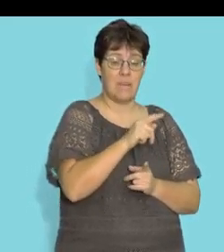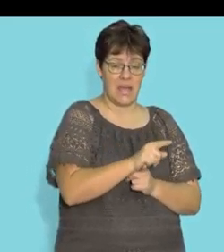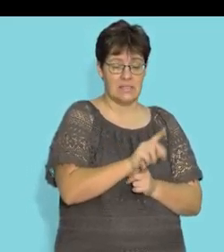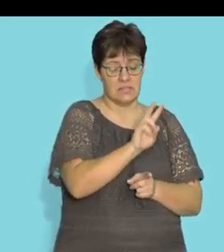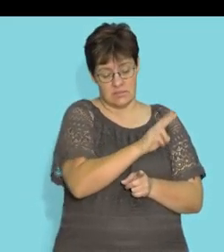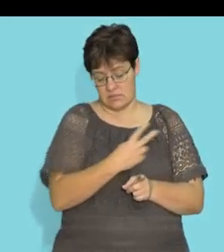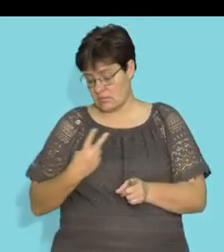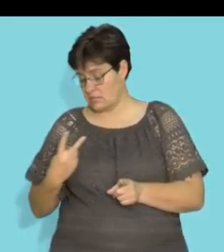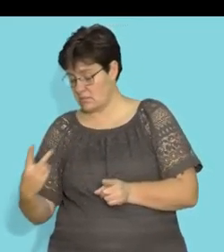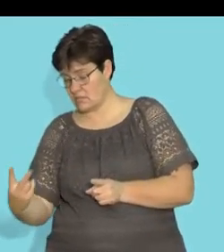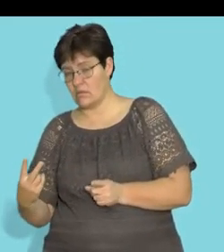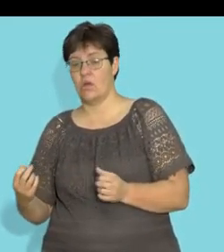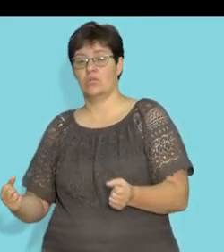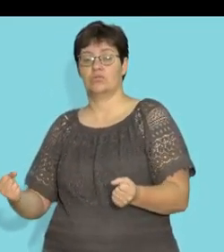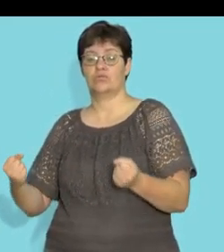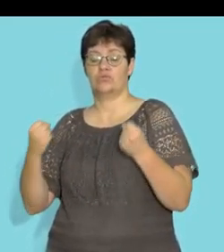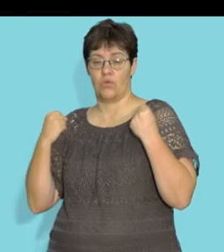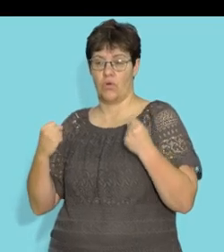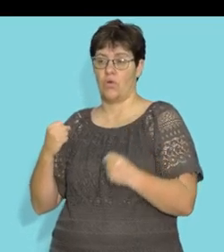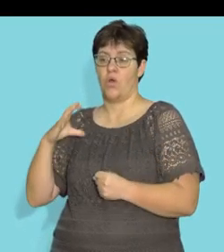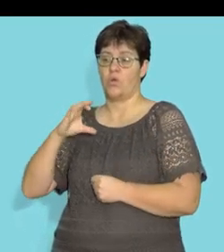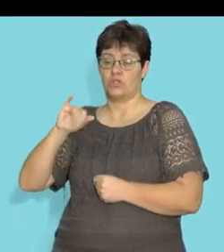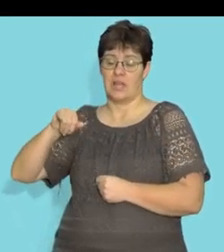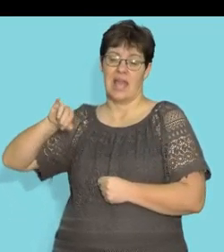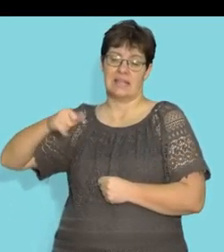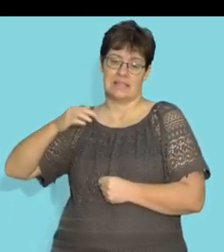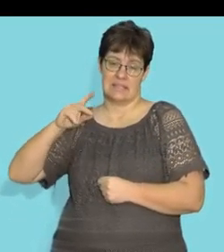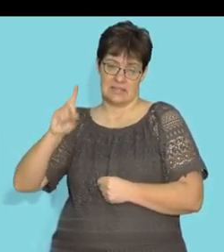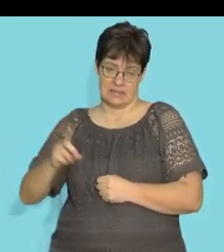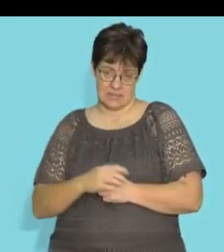base. But when we look at